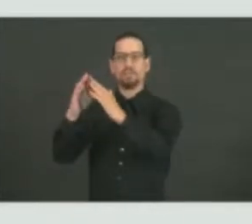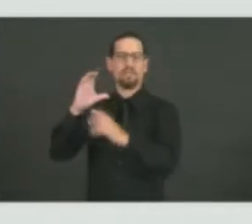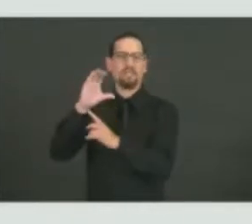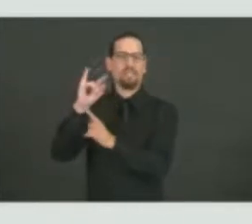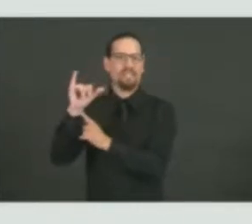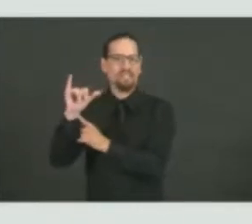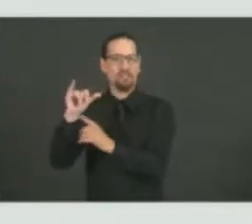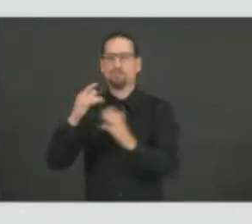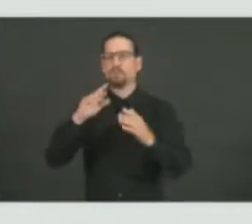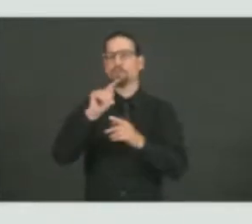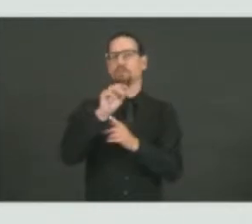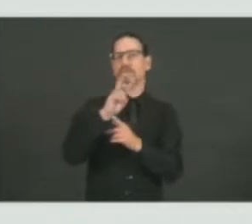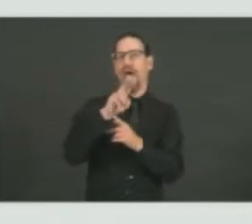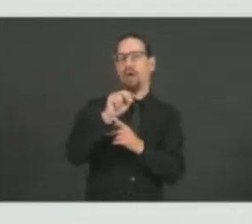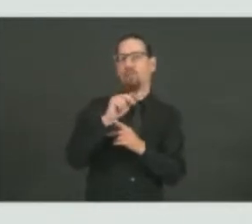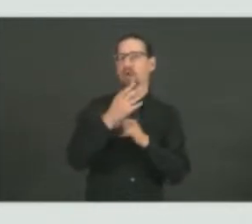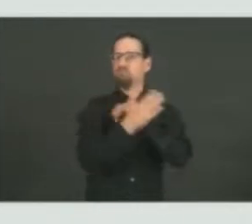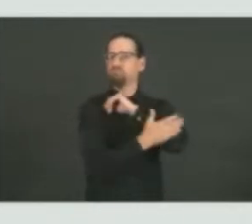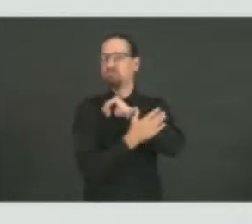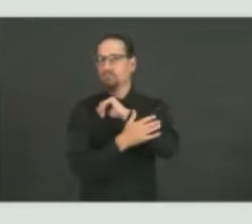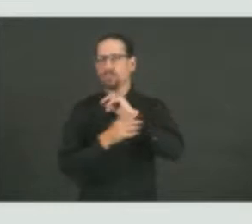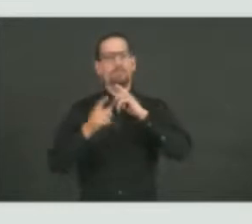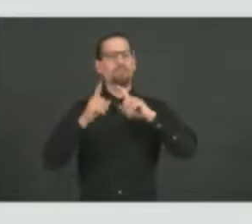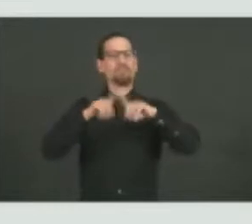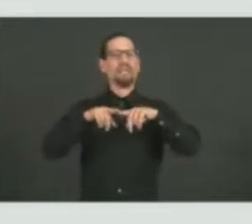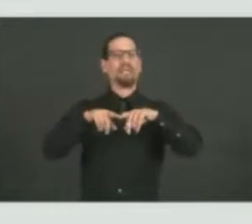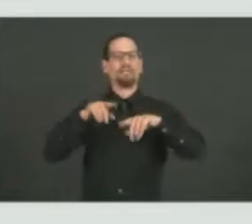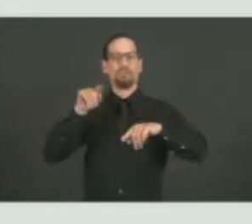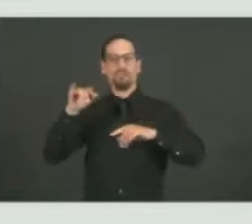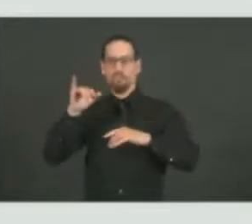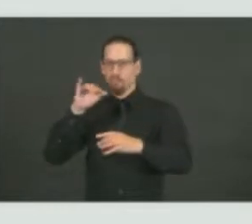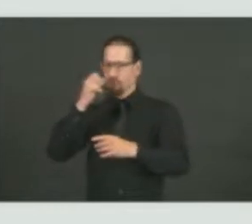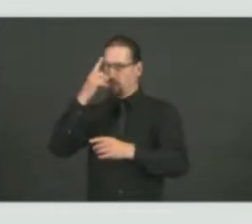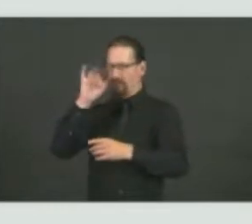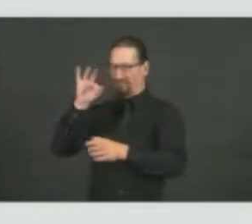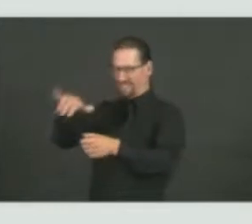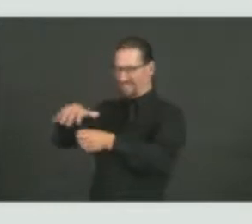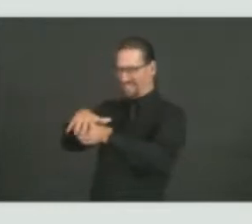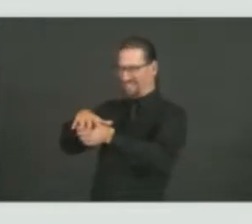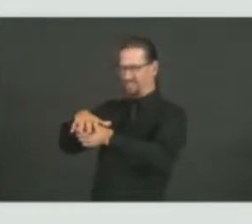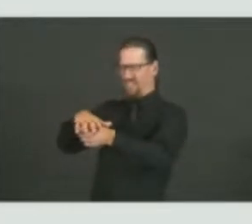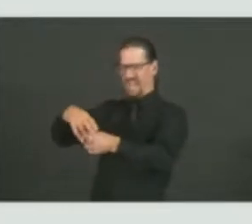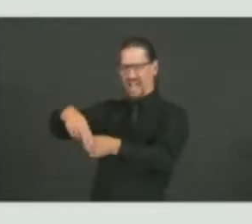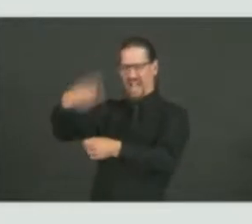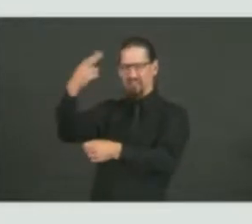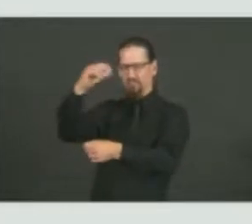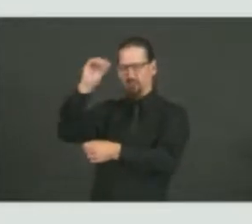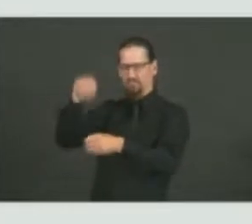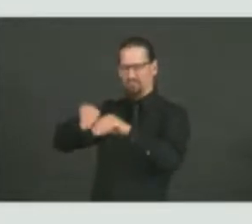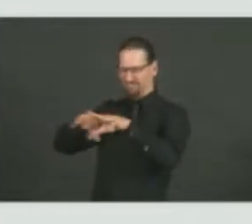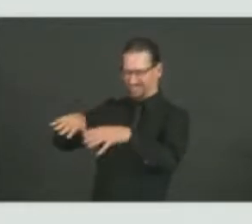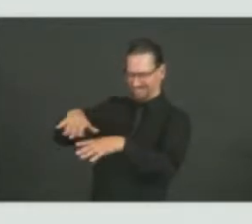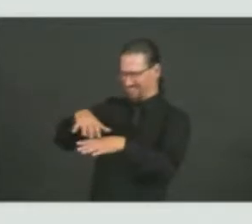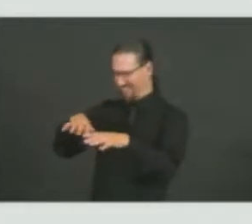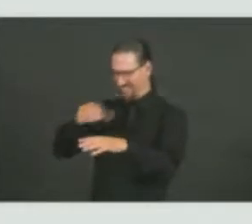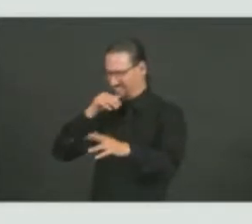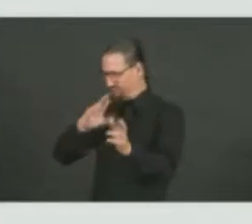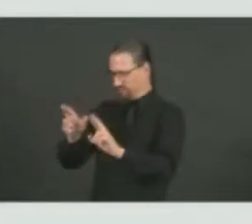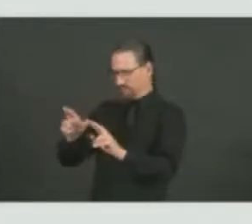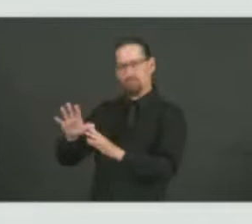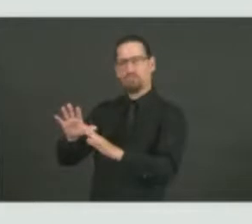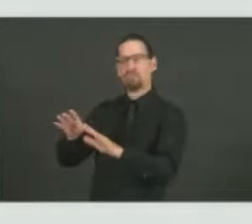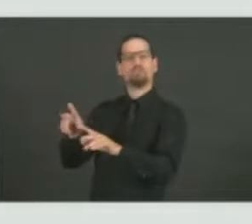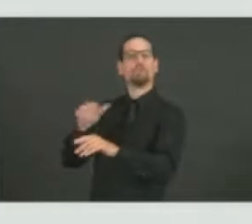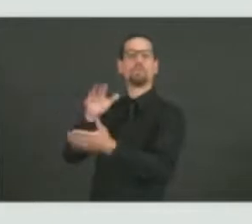forward with a full reopening of schools in that municipality. And Dr. Alexander Scott is working with that team of health